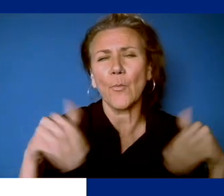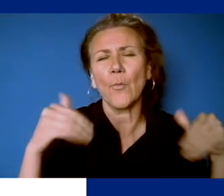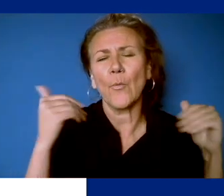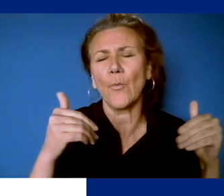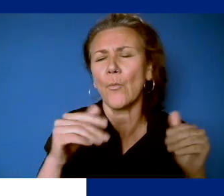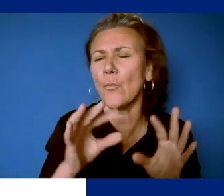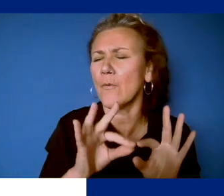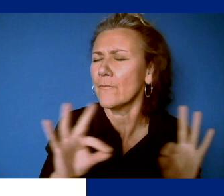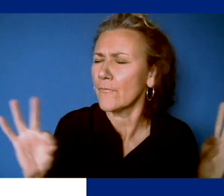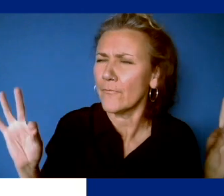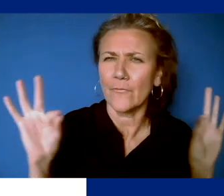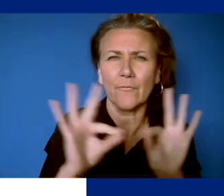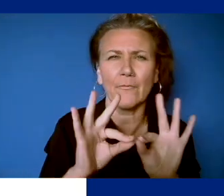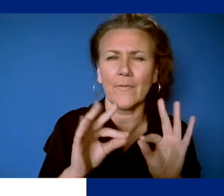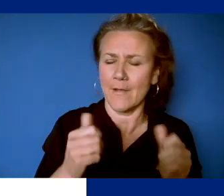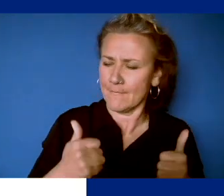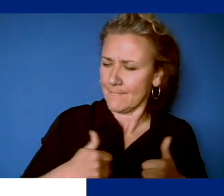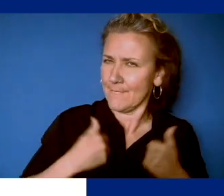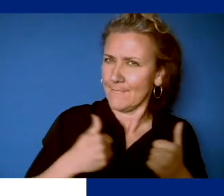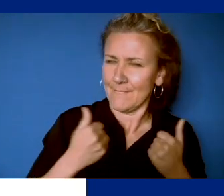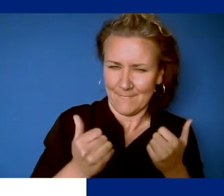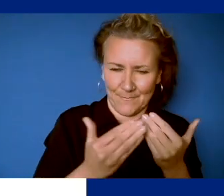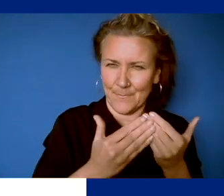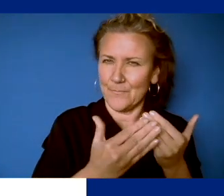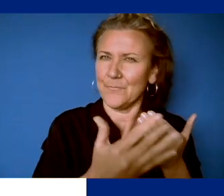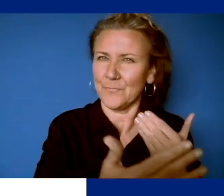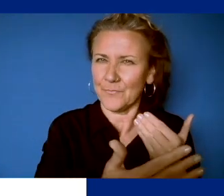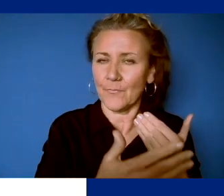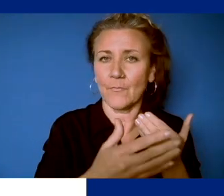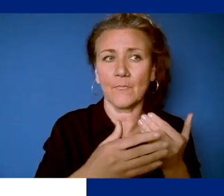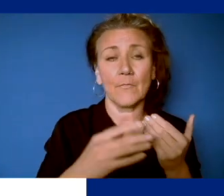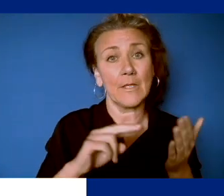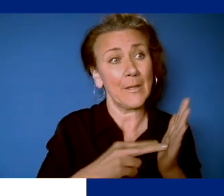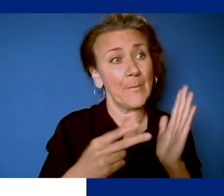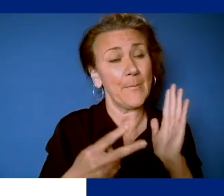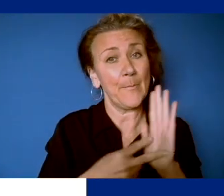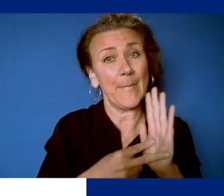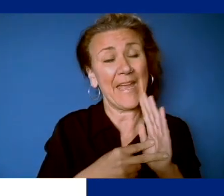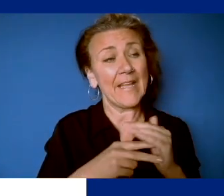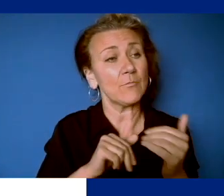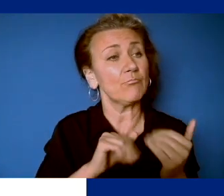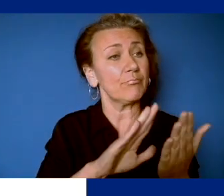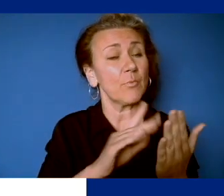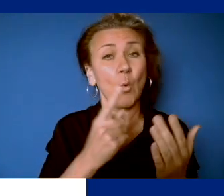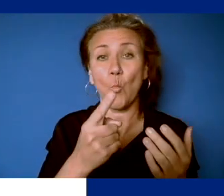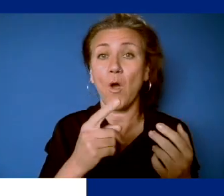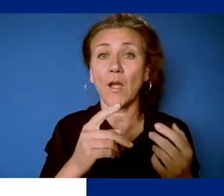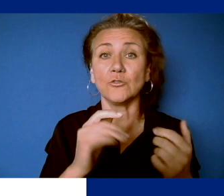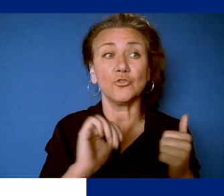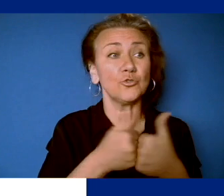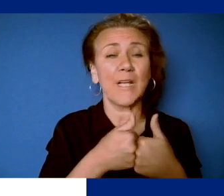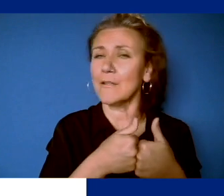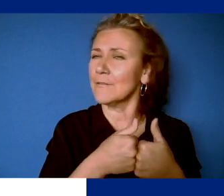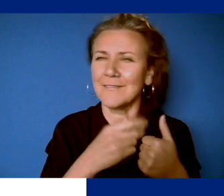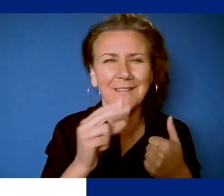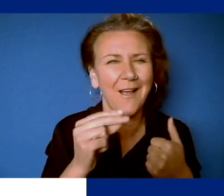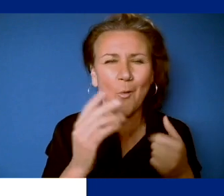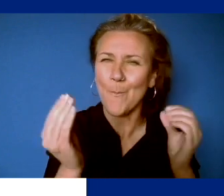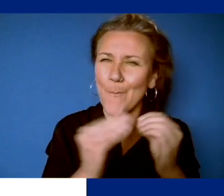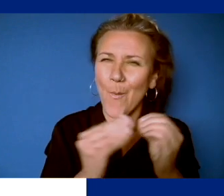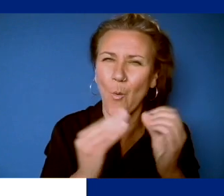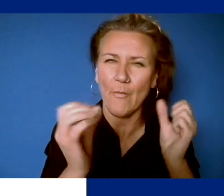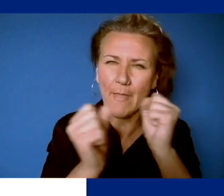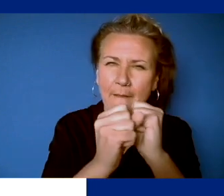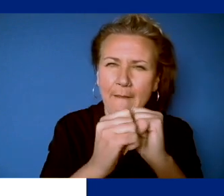are ingeniously viable, that they express not only dealing with a challenge, but they express a vision